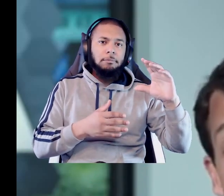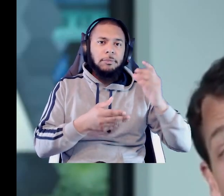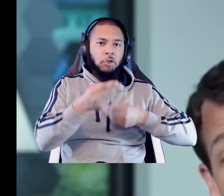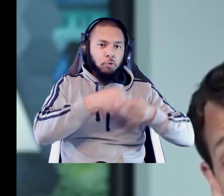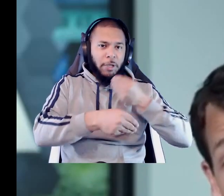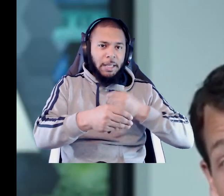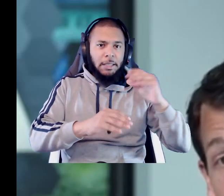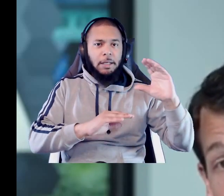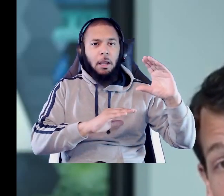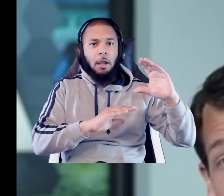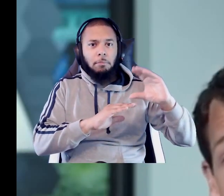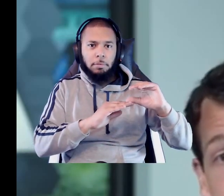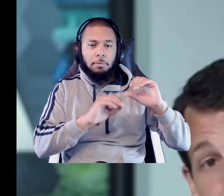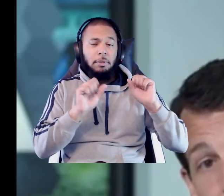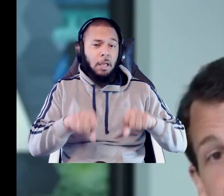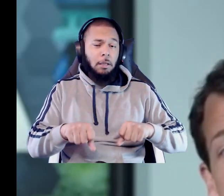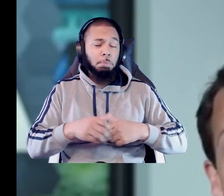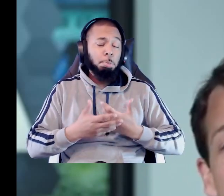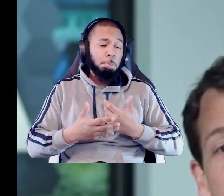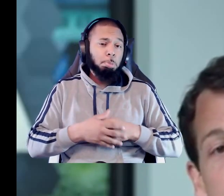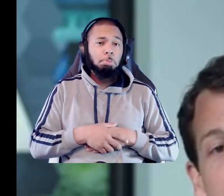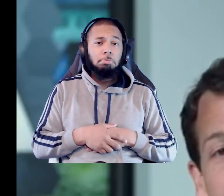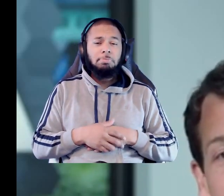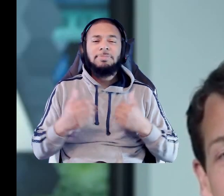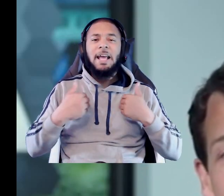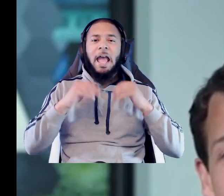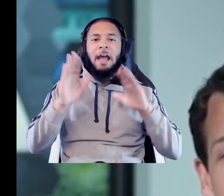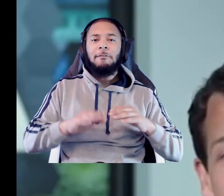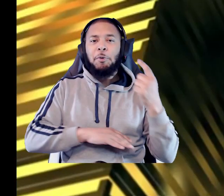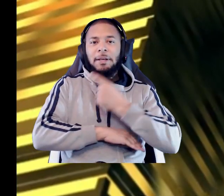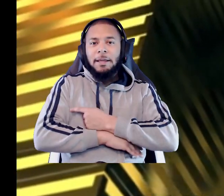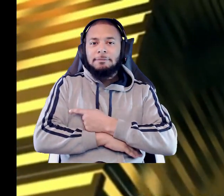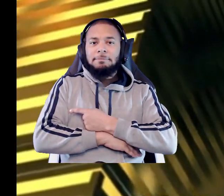trade-in value if you have a vehicle currently. Have a great day.